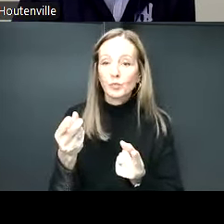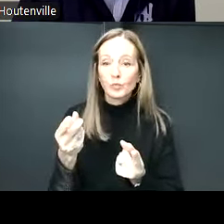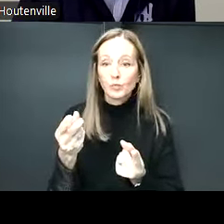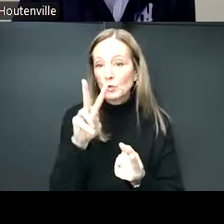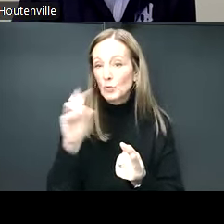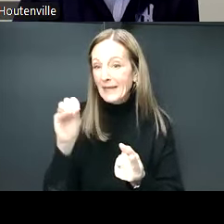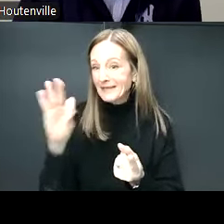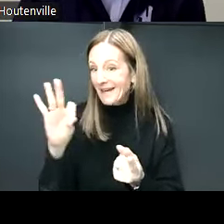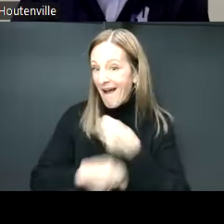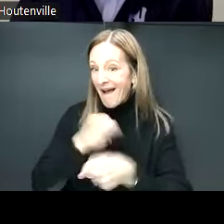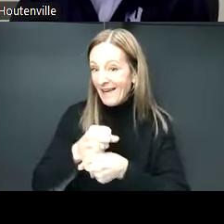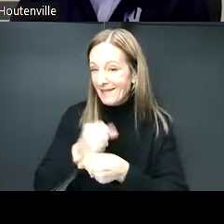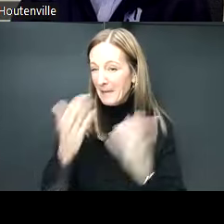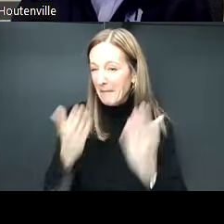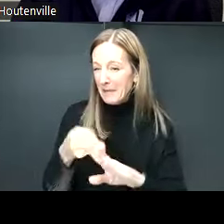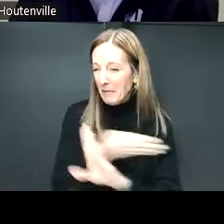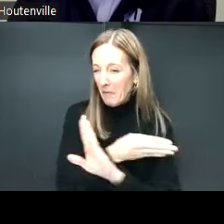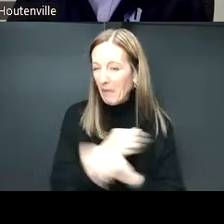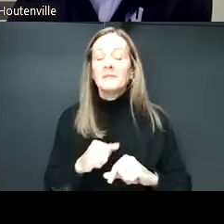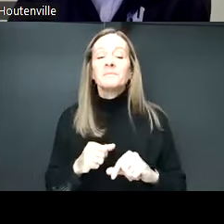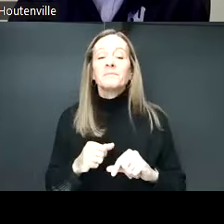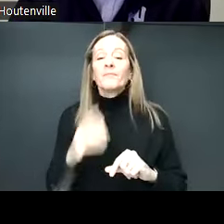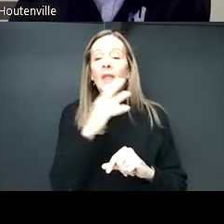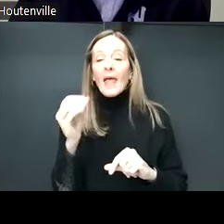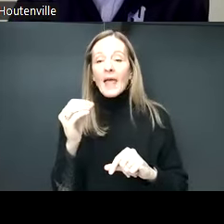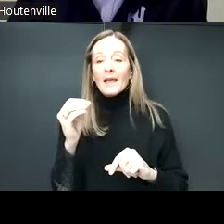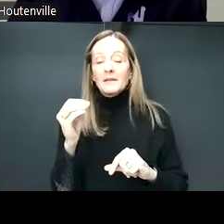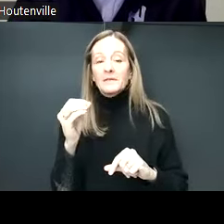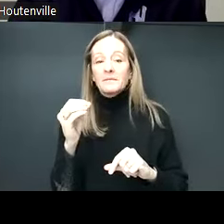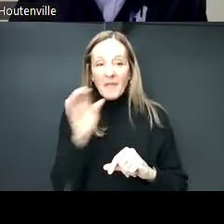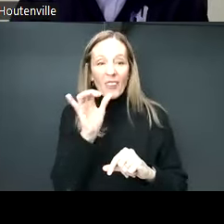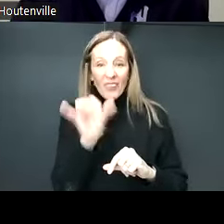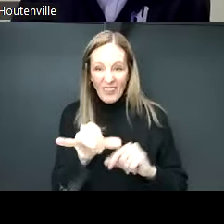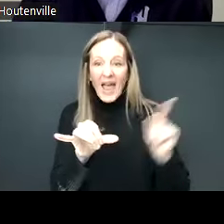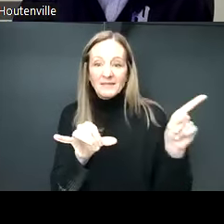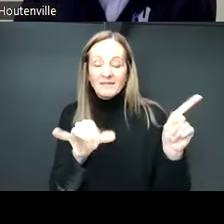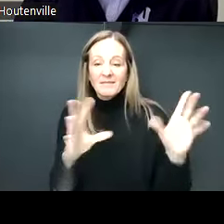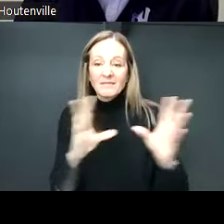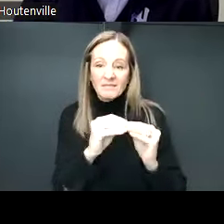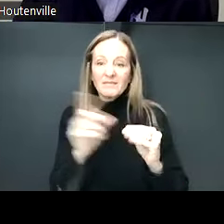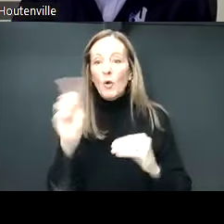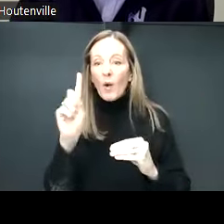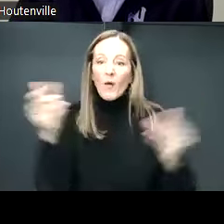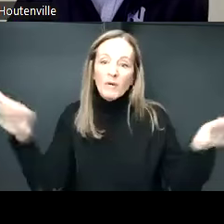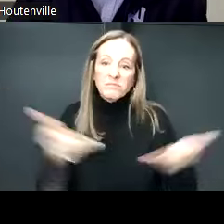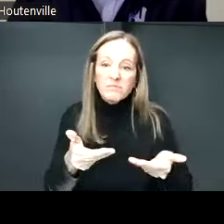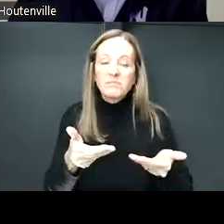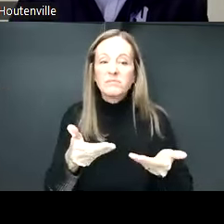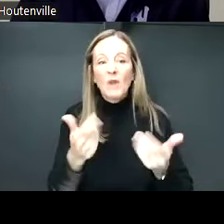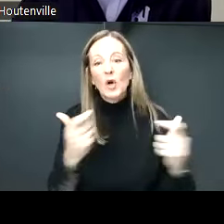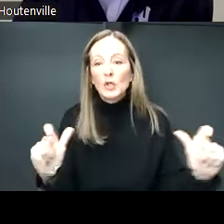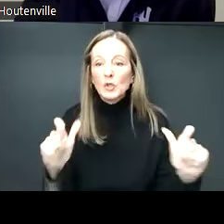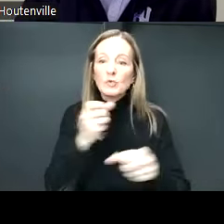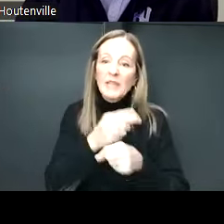2009, maybe earlier. And it's where we introduce our big annual statistical